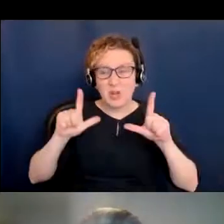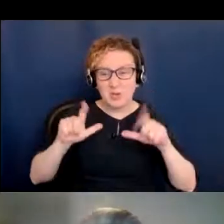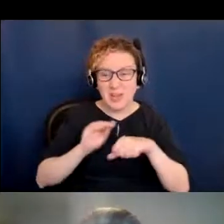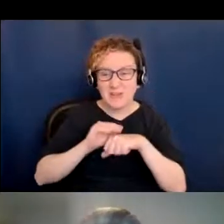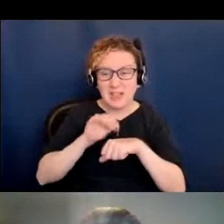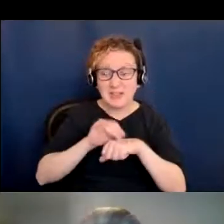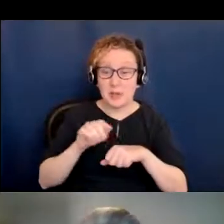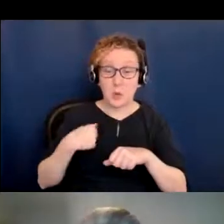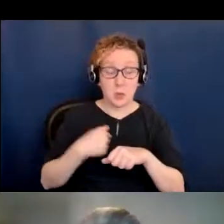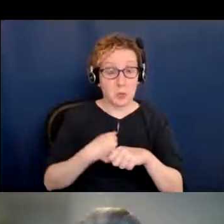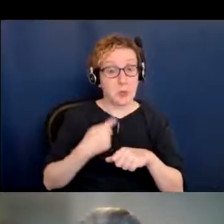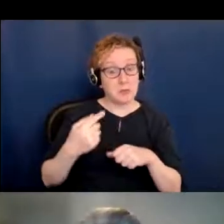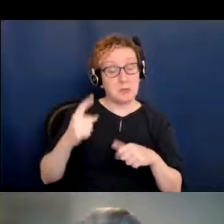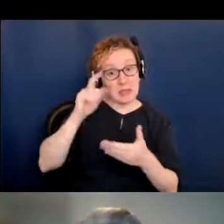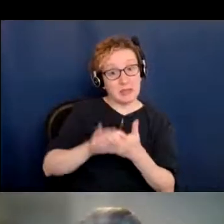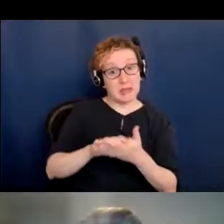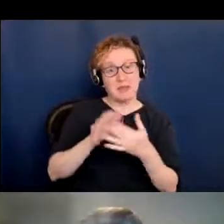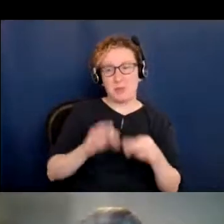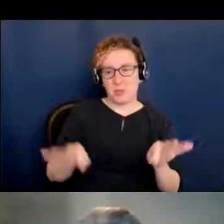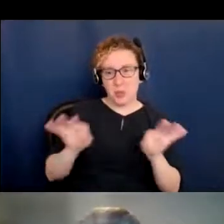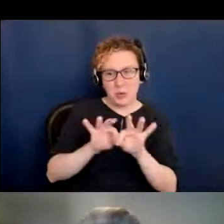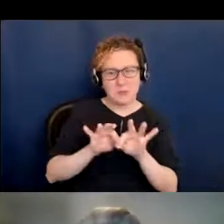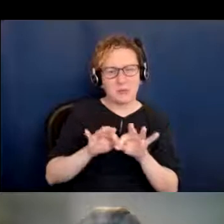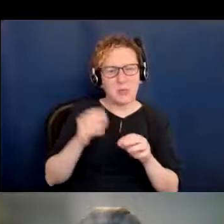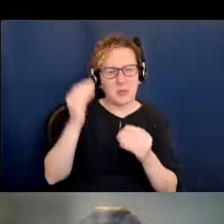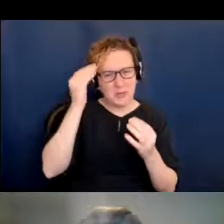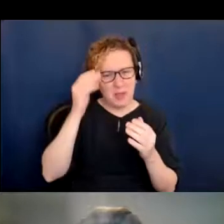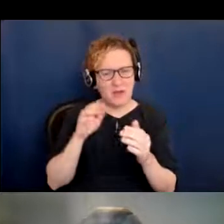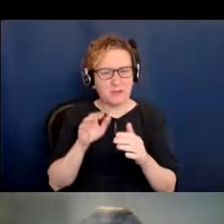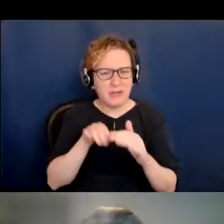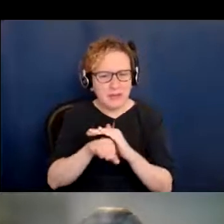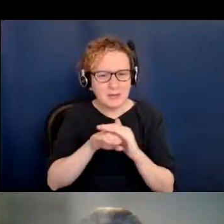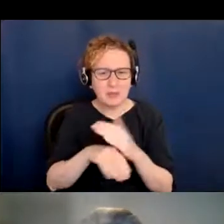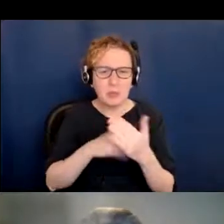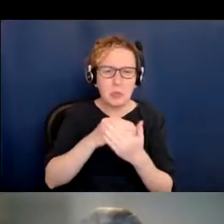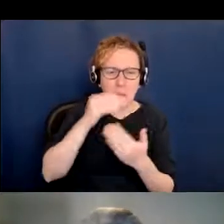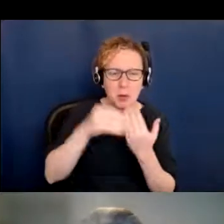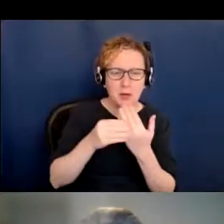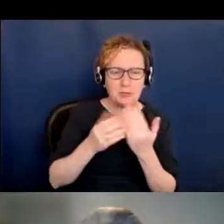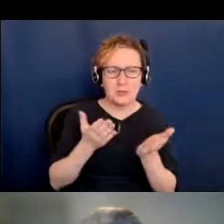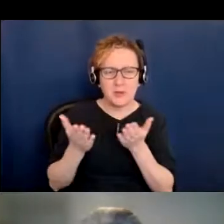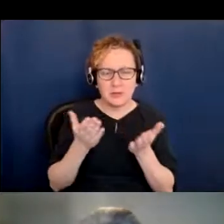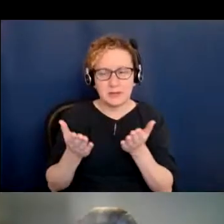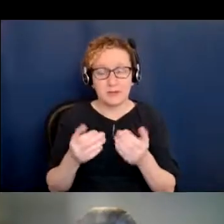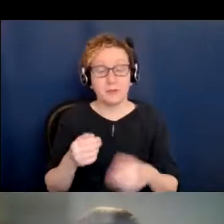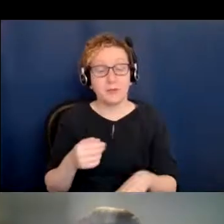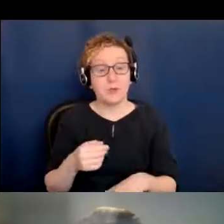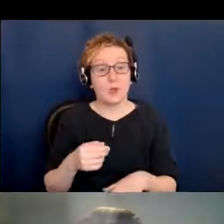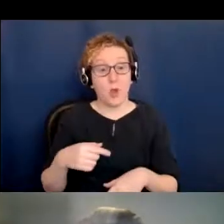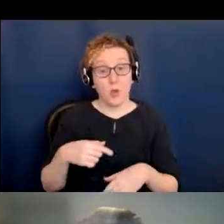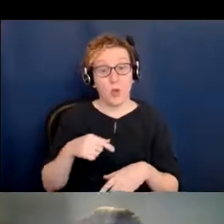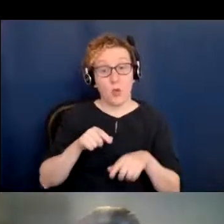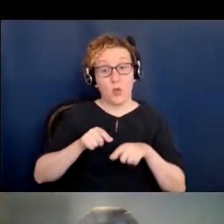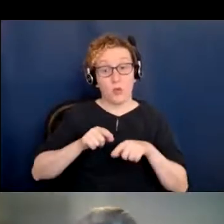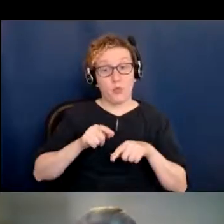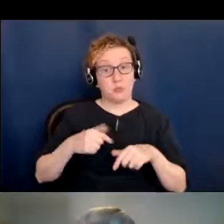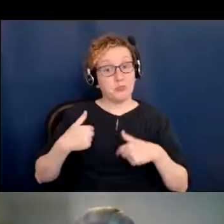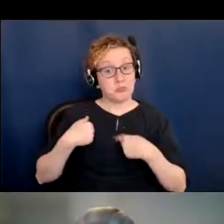and accessibility to our programs and services. And so while we've had the capability